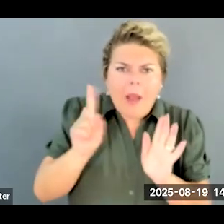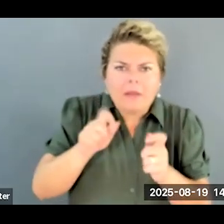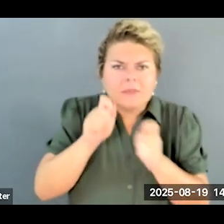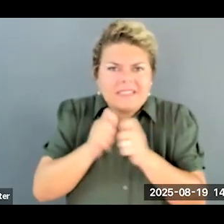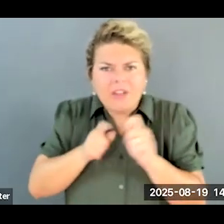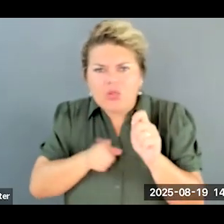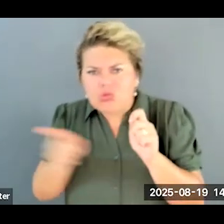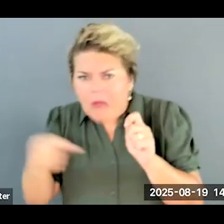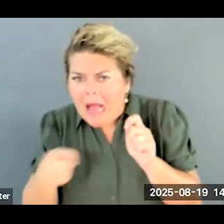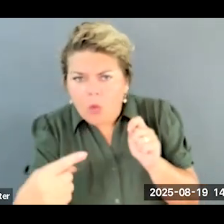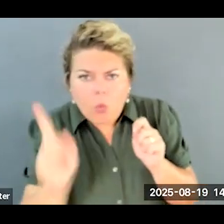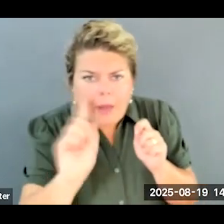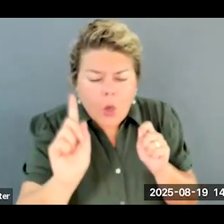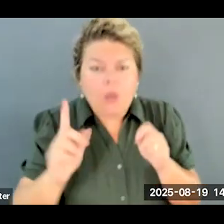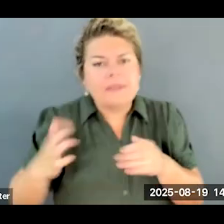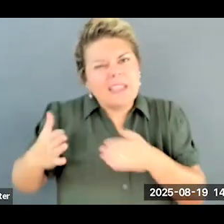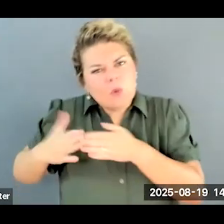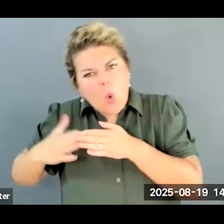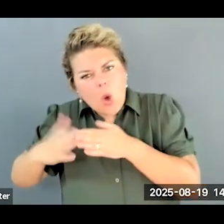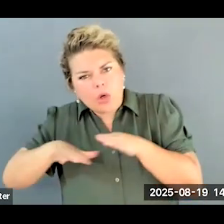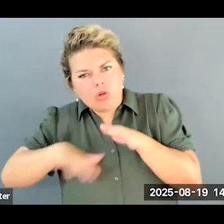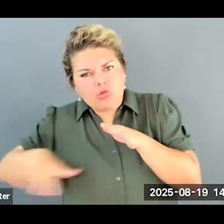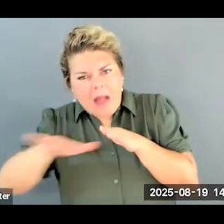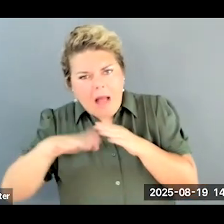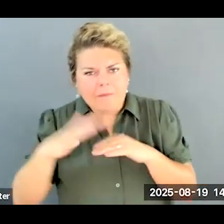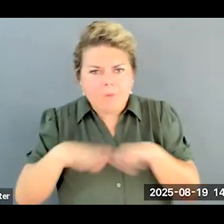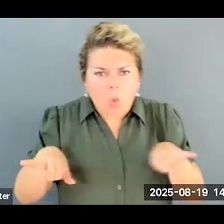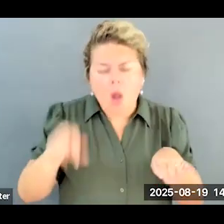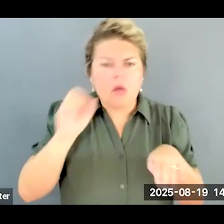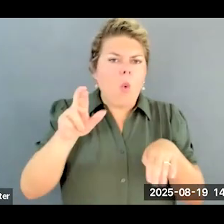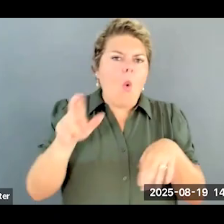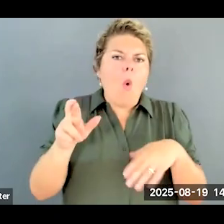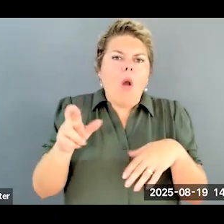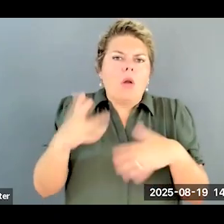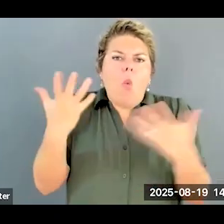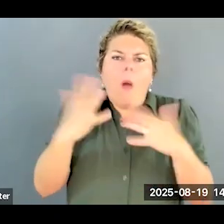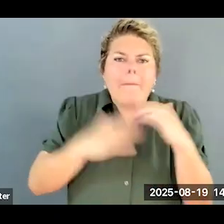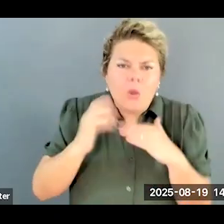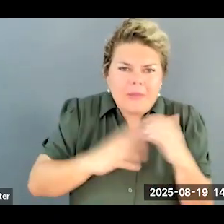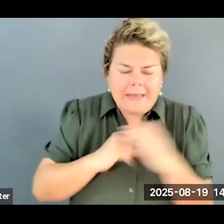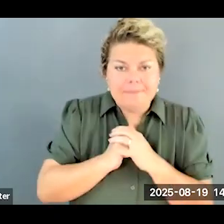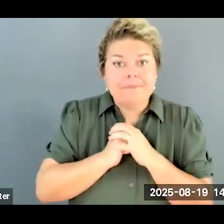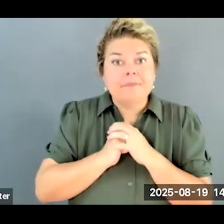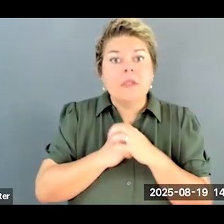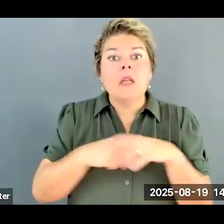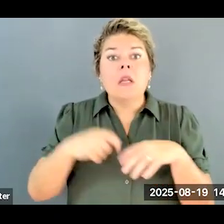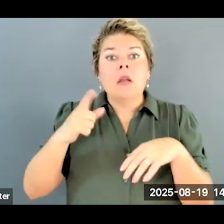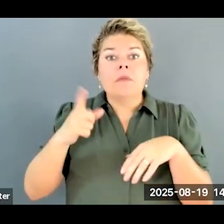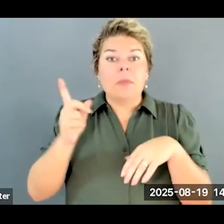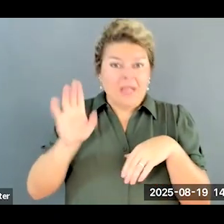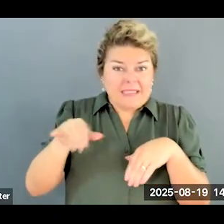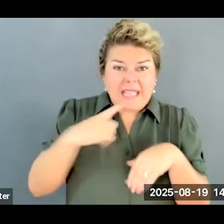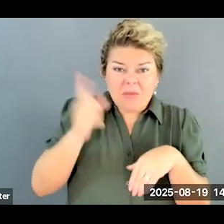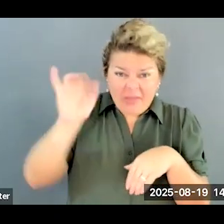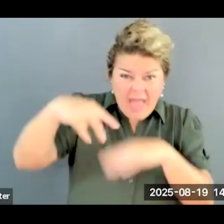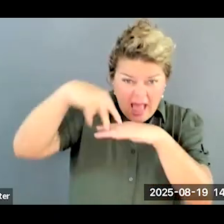corner ground floor, entrance of, and state the building. From the directional entrance of the elevators down